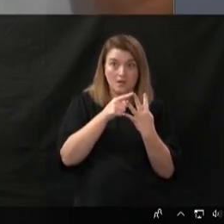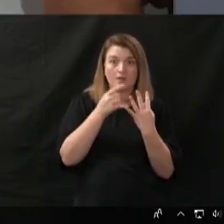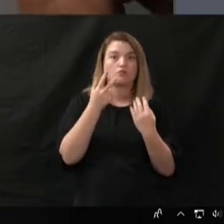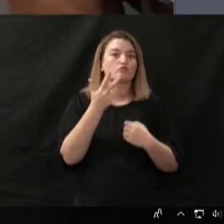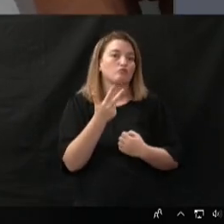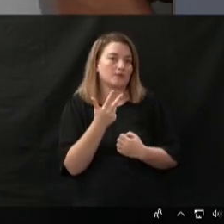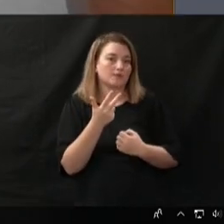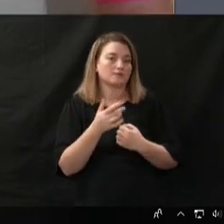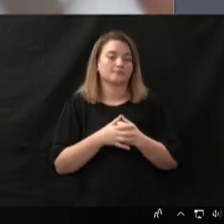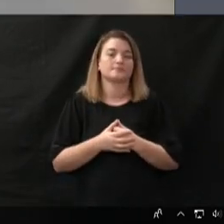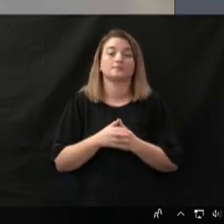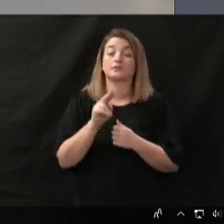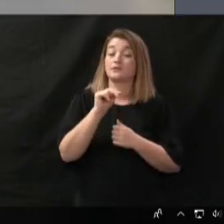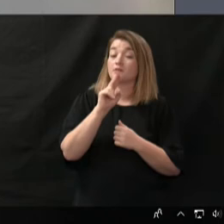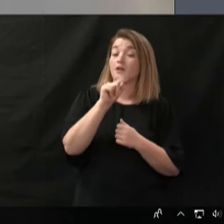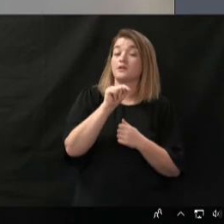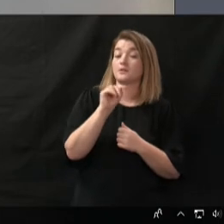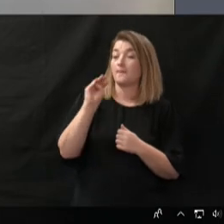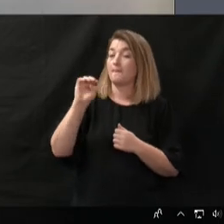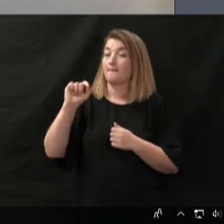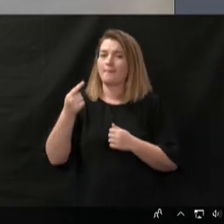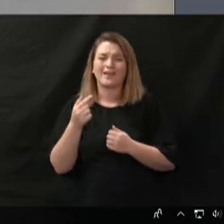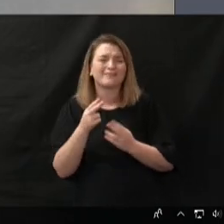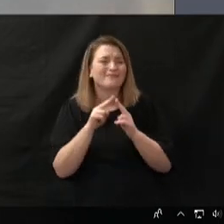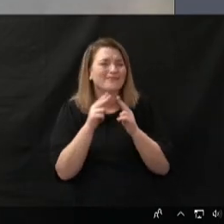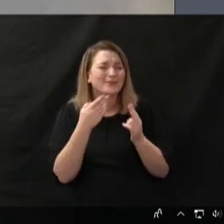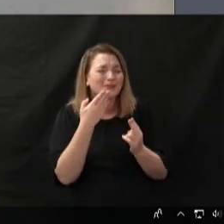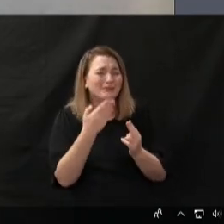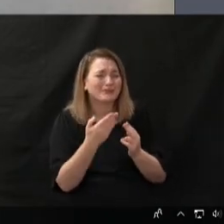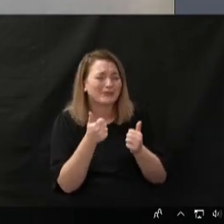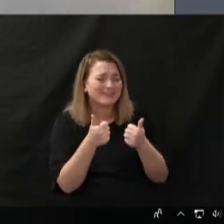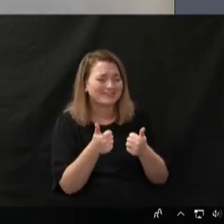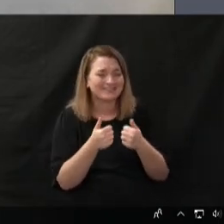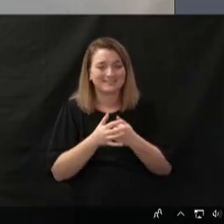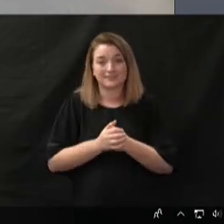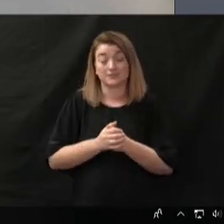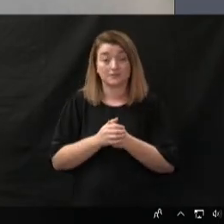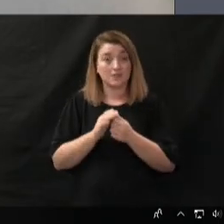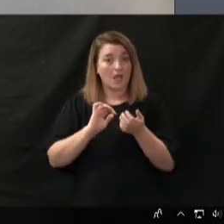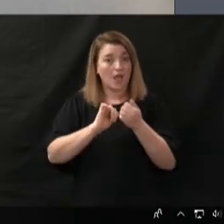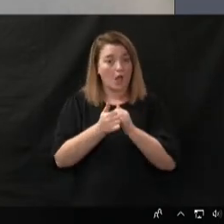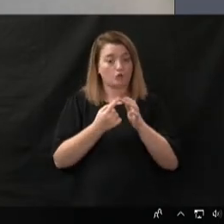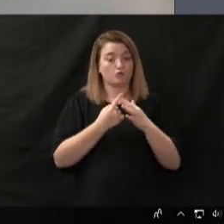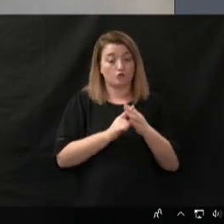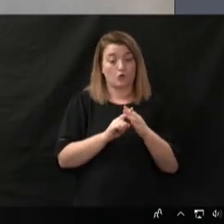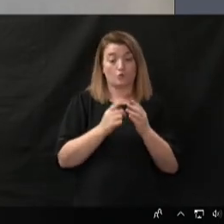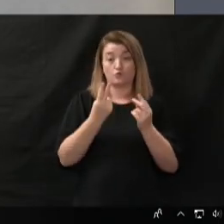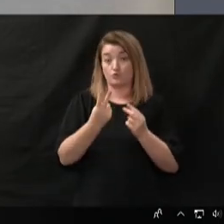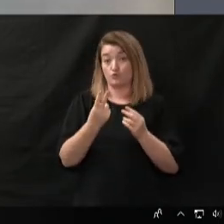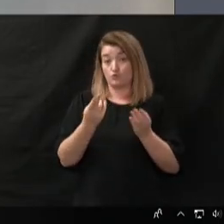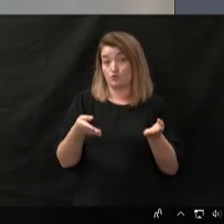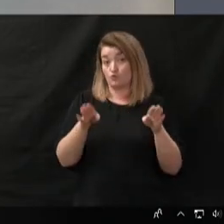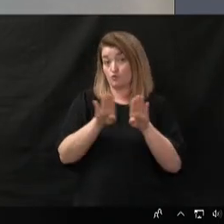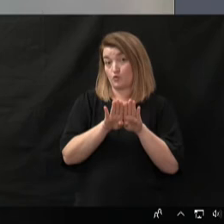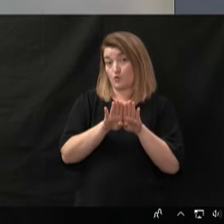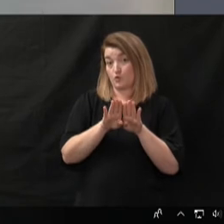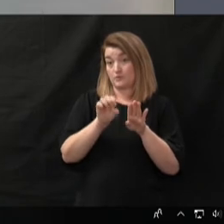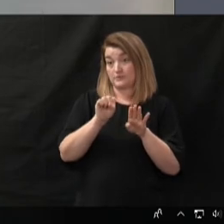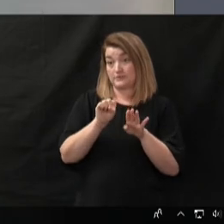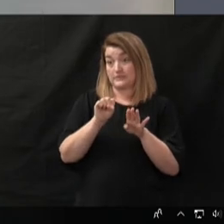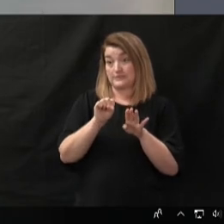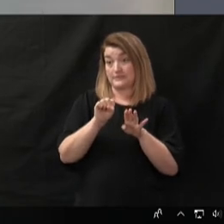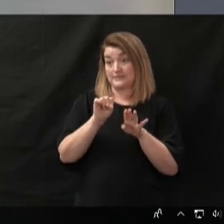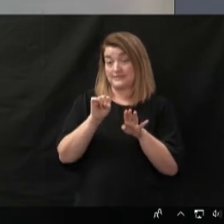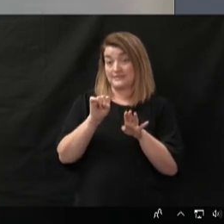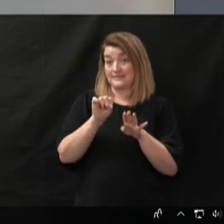M-E-G. Nutmeg. Very good. So that's an example of how you start with two closed syllables because it's kind of the easiest